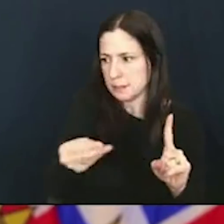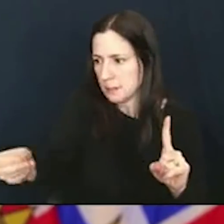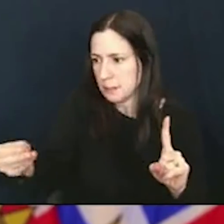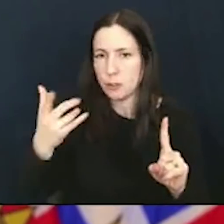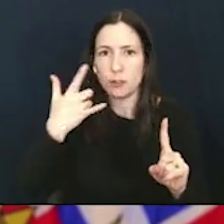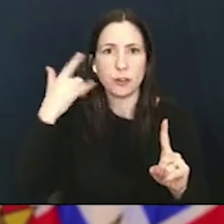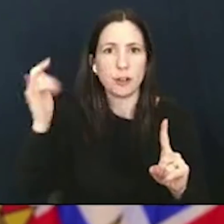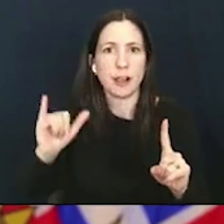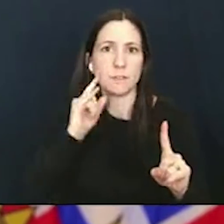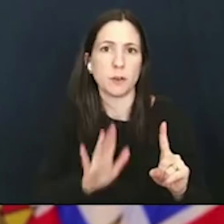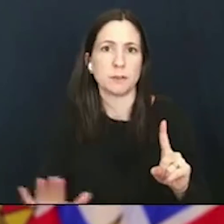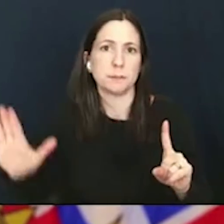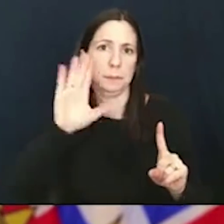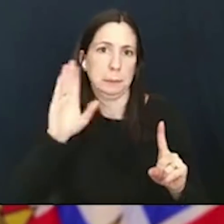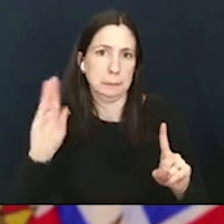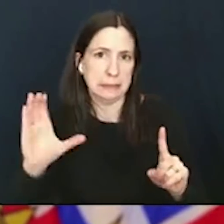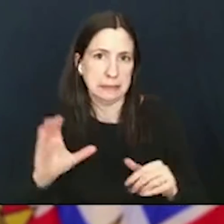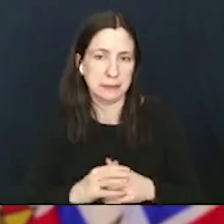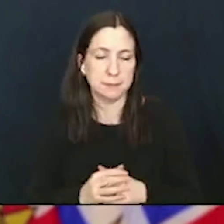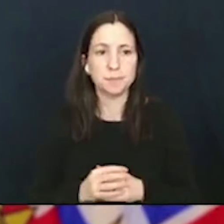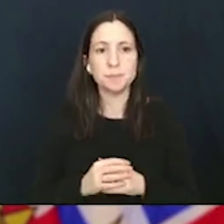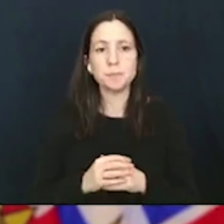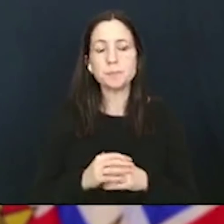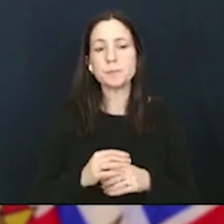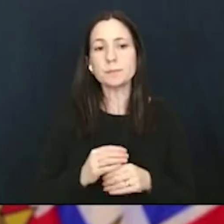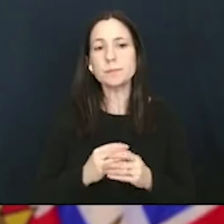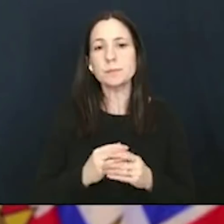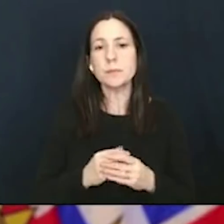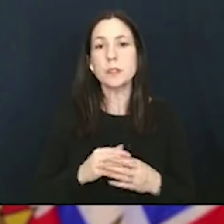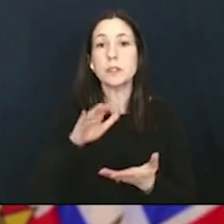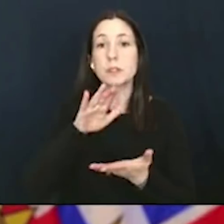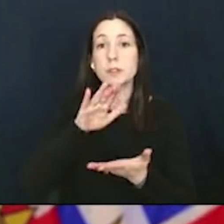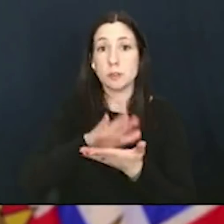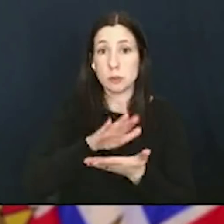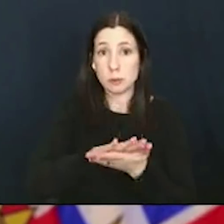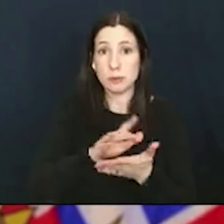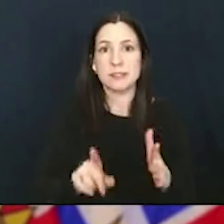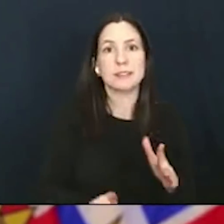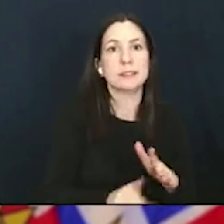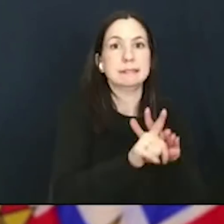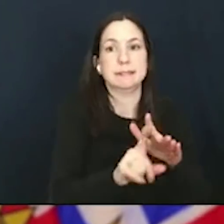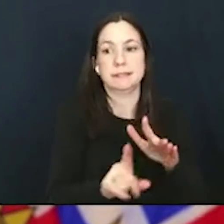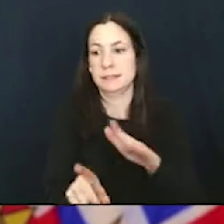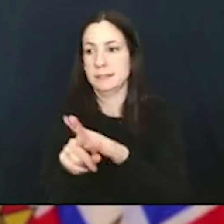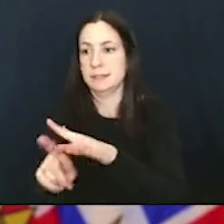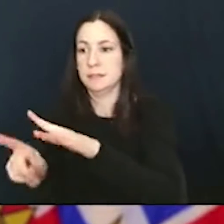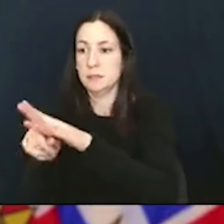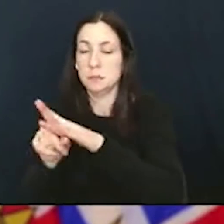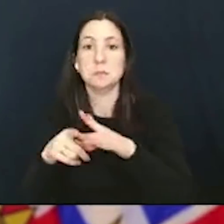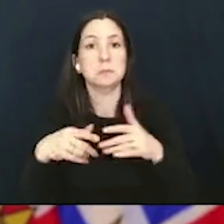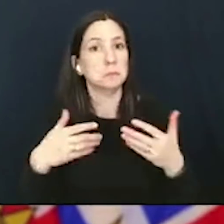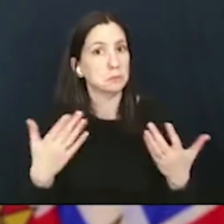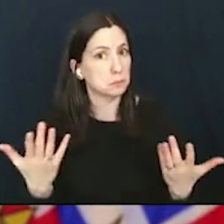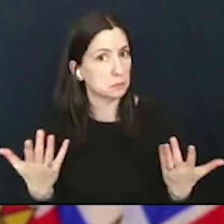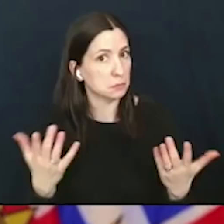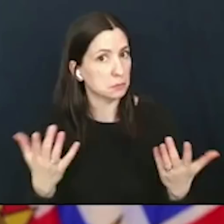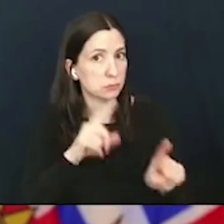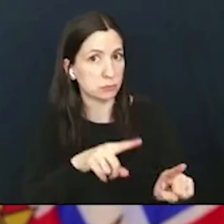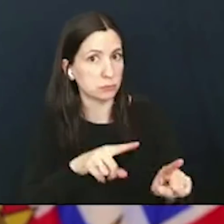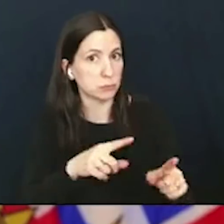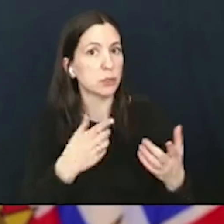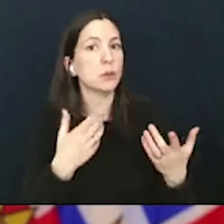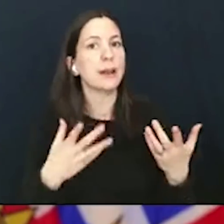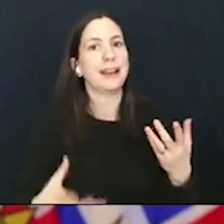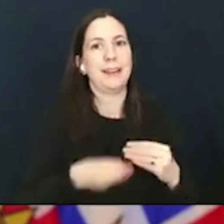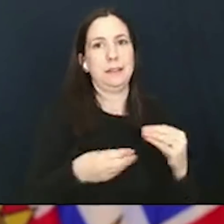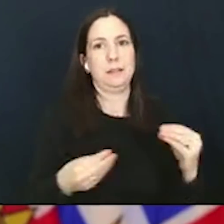the province. We know that the school exposure, we're doing extra testing. We started that with the